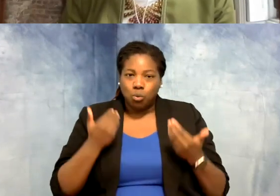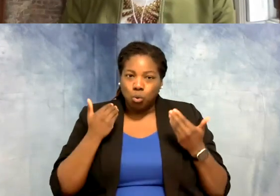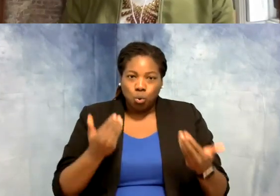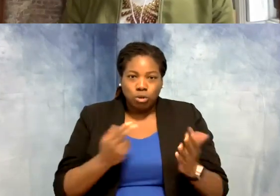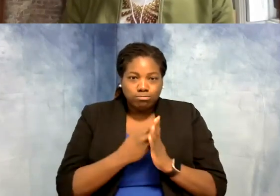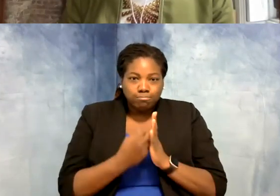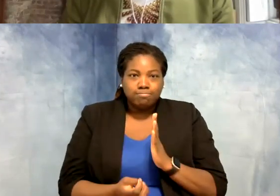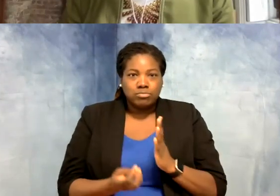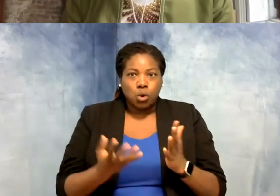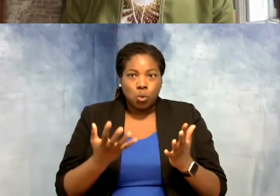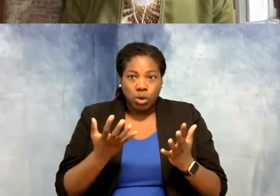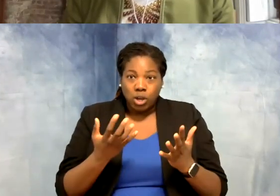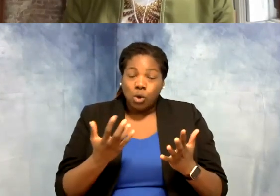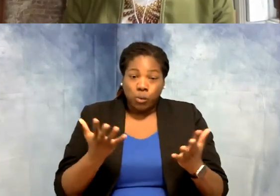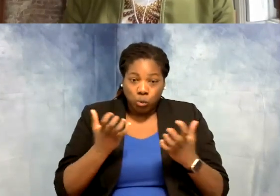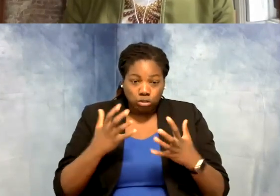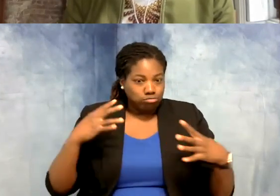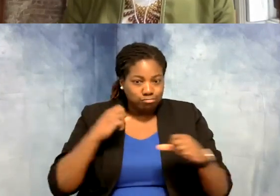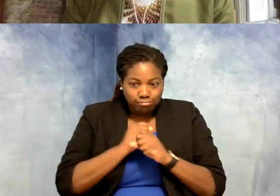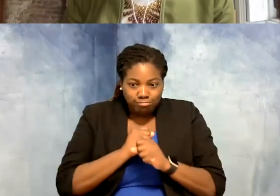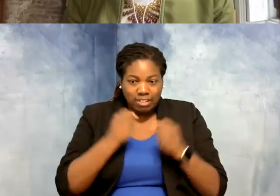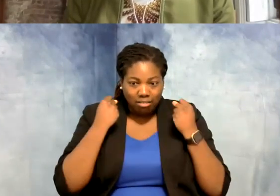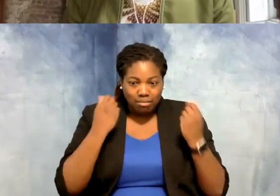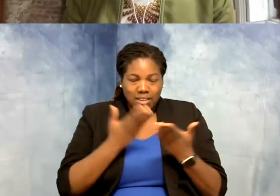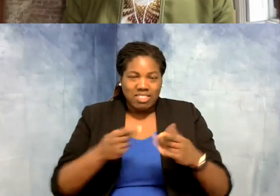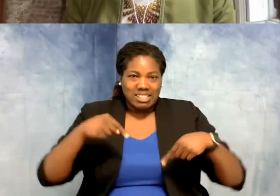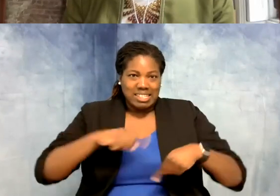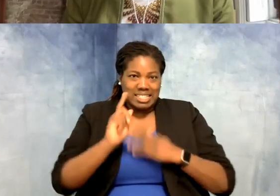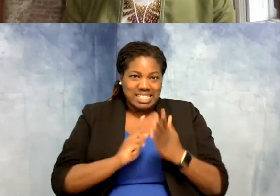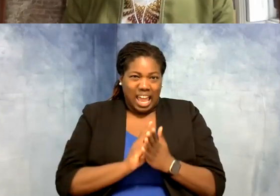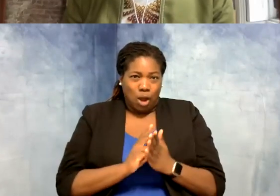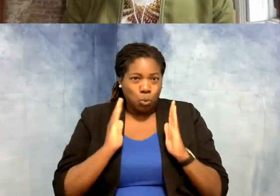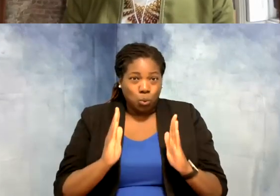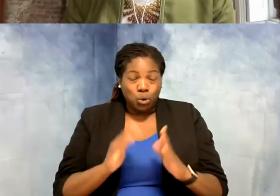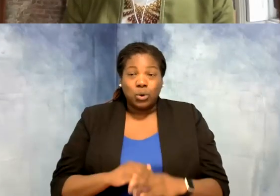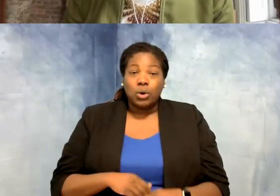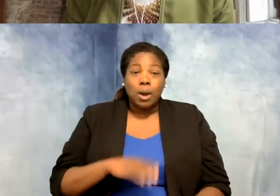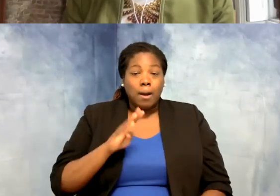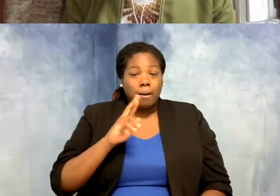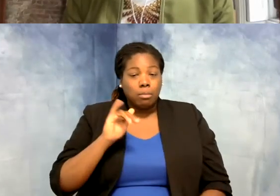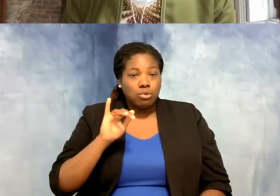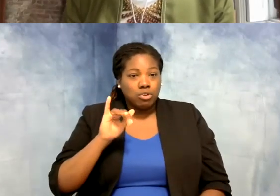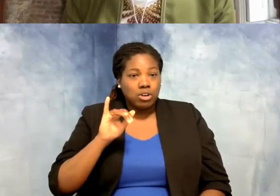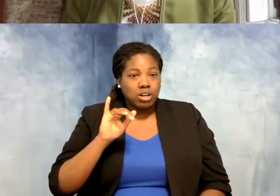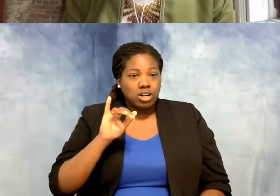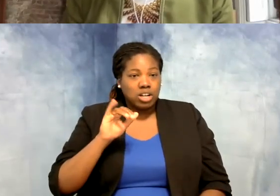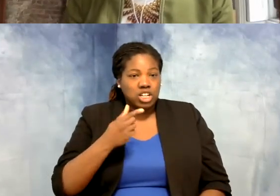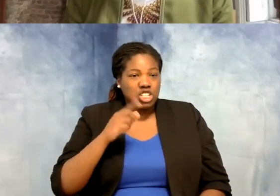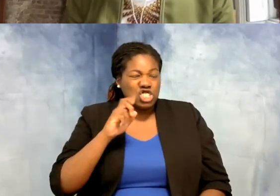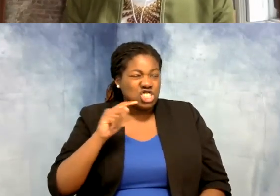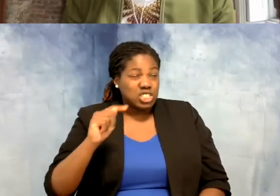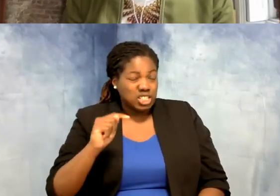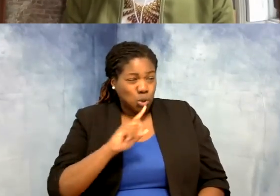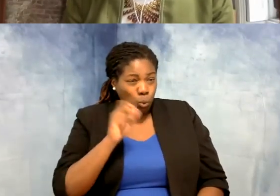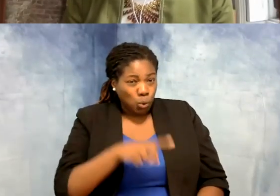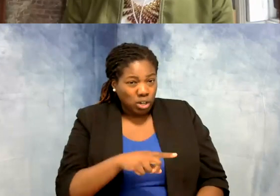because we wanna fit a lot into this 1 hour together. I'm starting with you, Brigitte, with a quick question. I think it's important to start with the fact